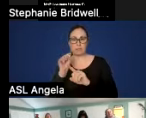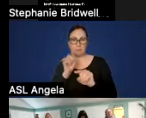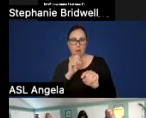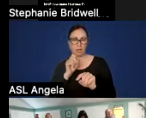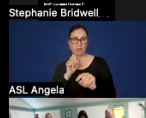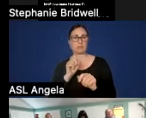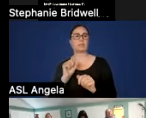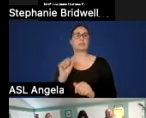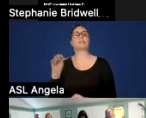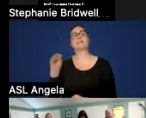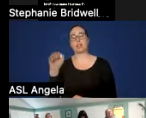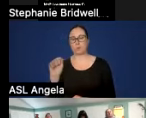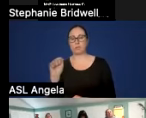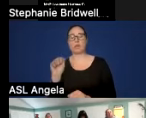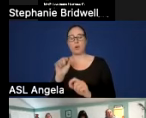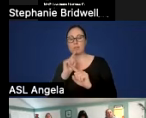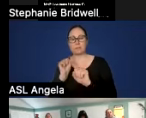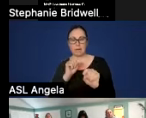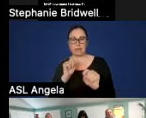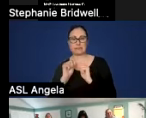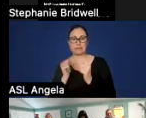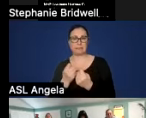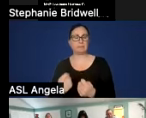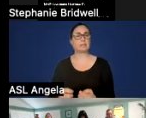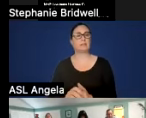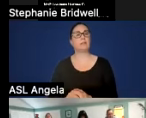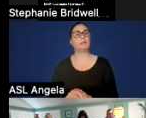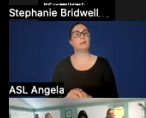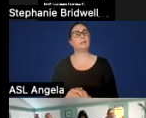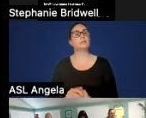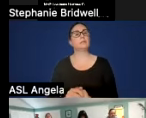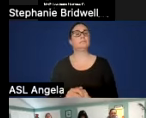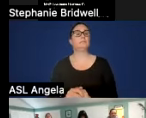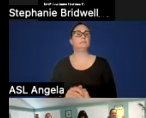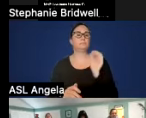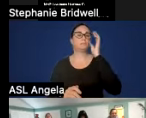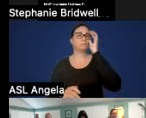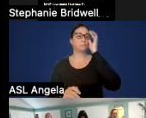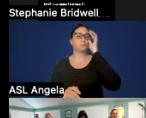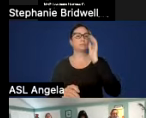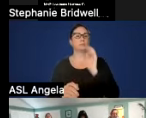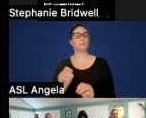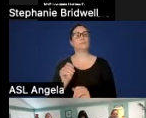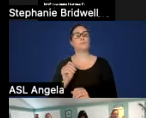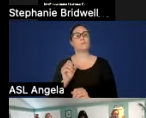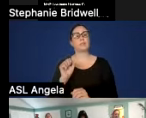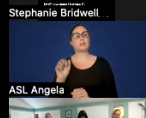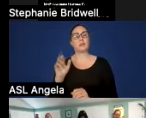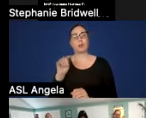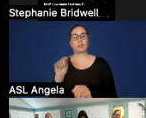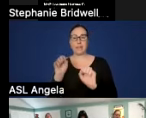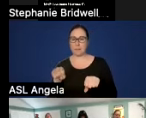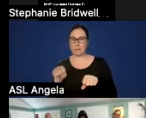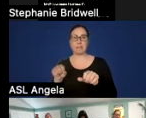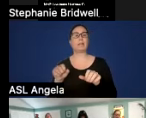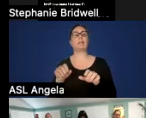MDTs typically are referring to maybe a specific situation. A lot of times around child protection,